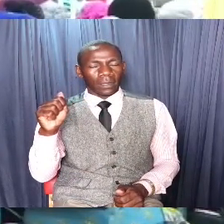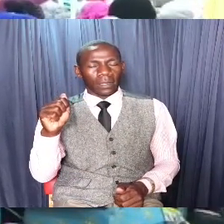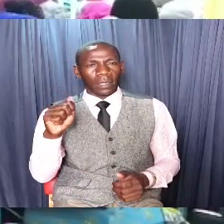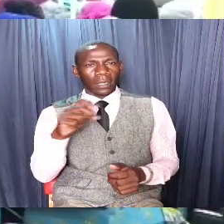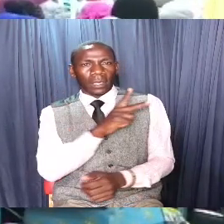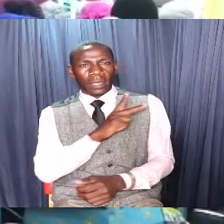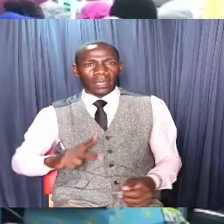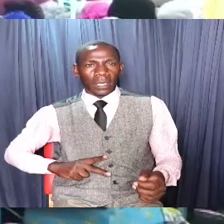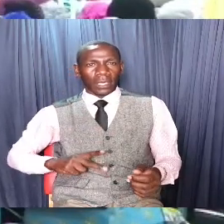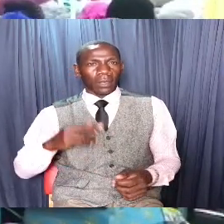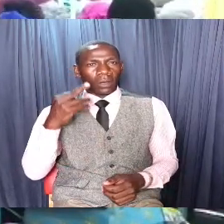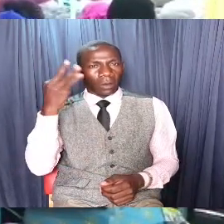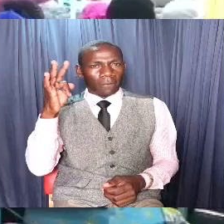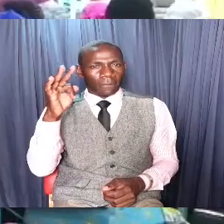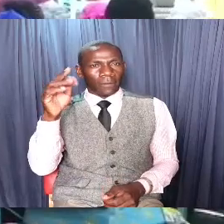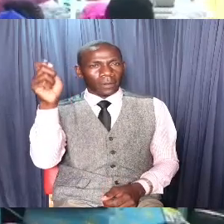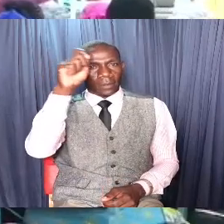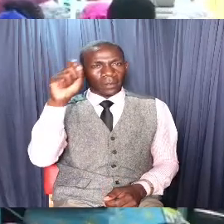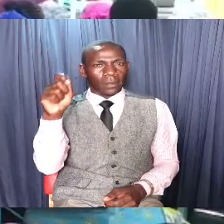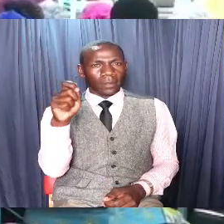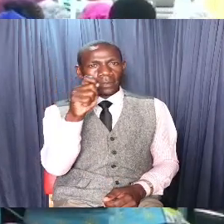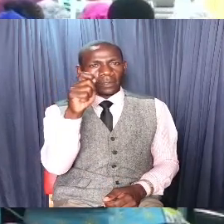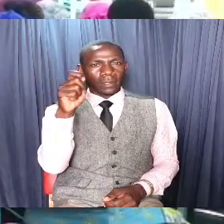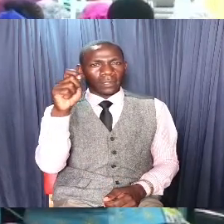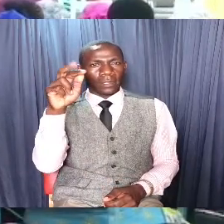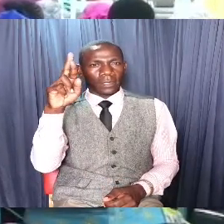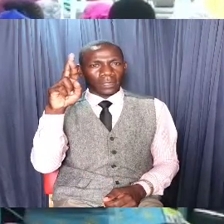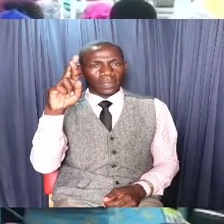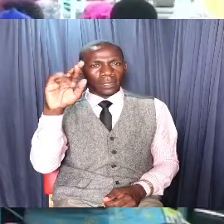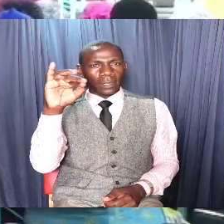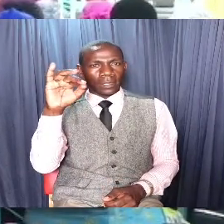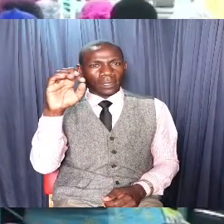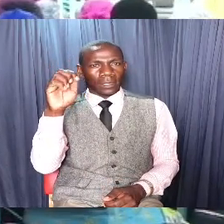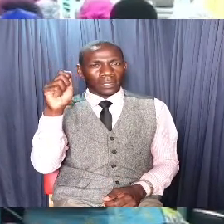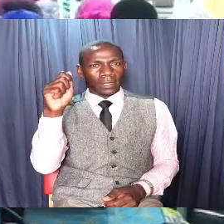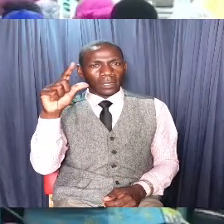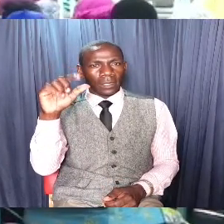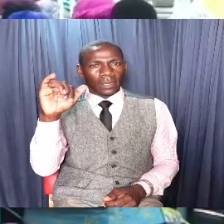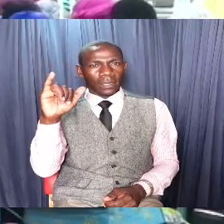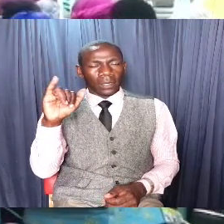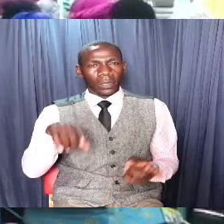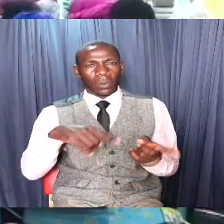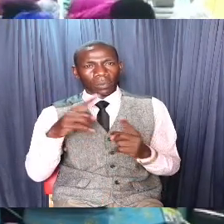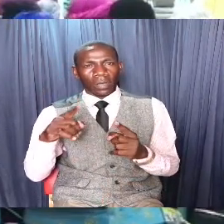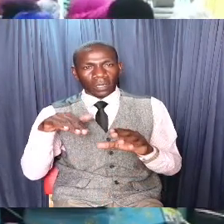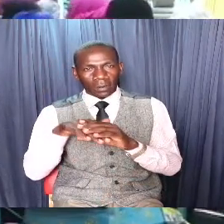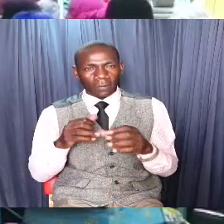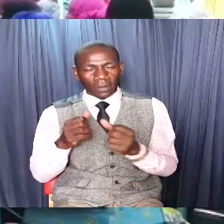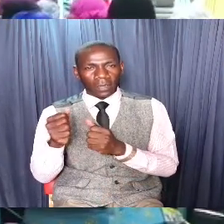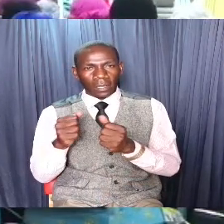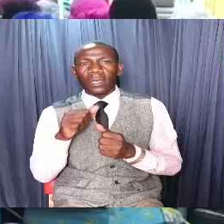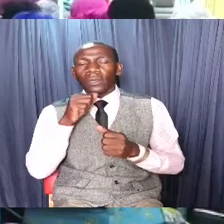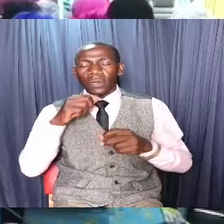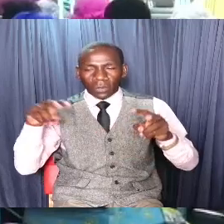And the king of Syria used to beat him every time. And he was an Israelite promised to overcome. Because whenever he goes